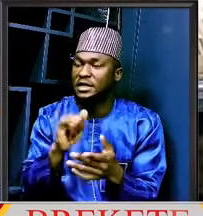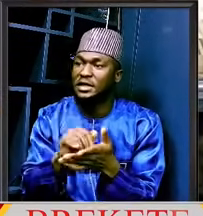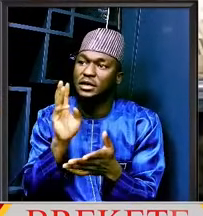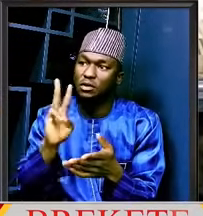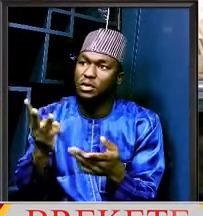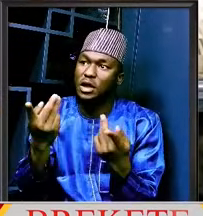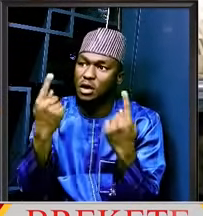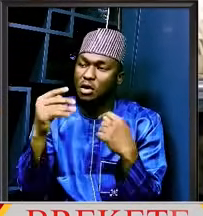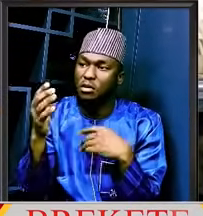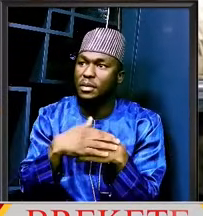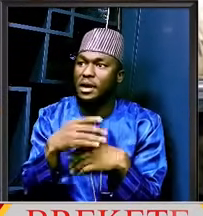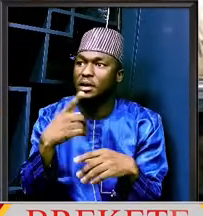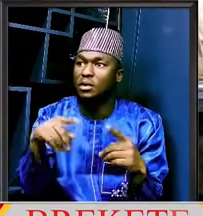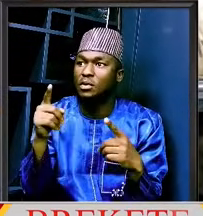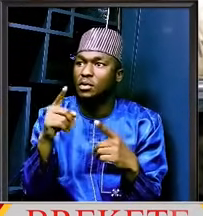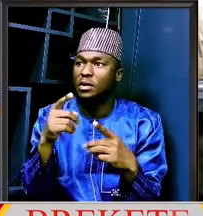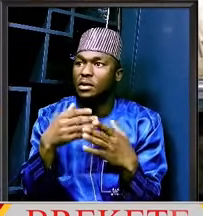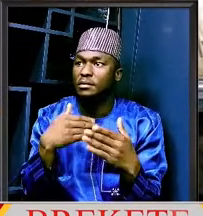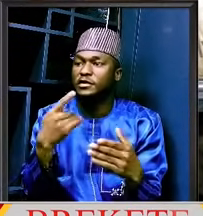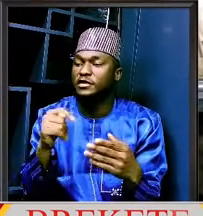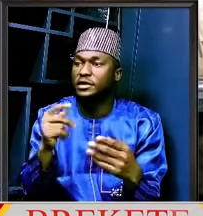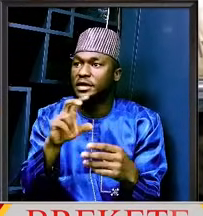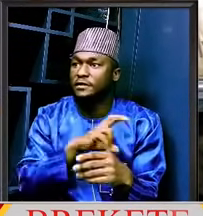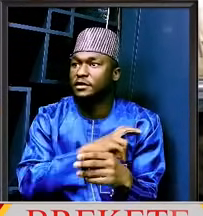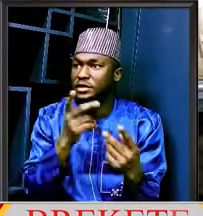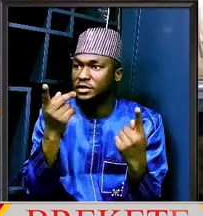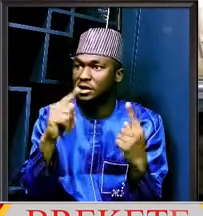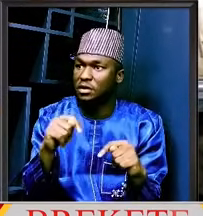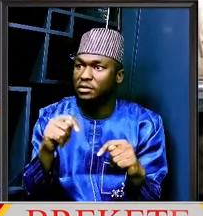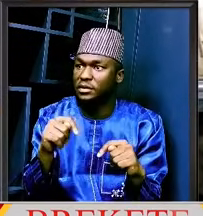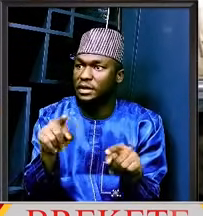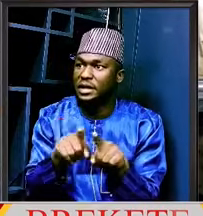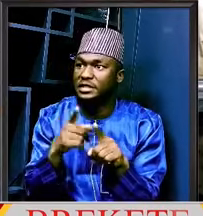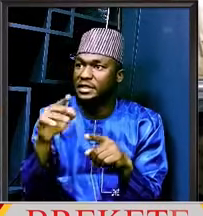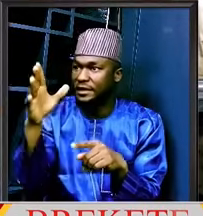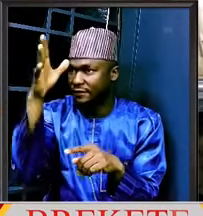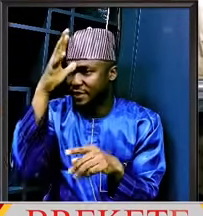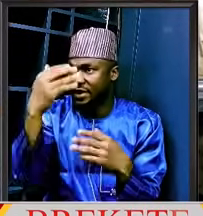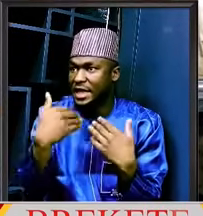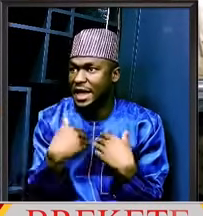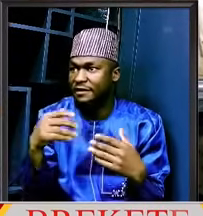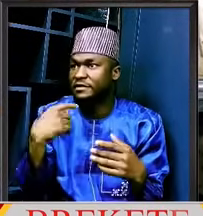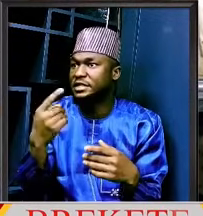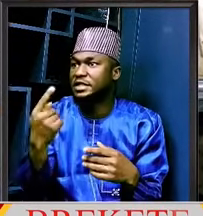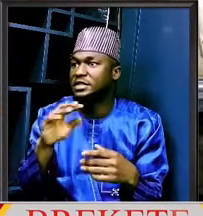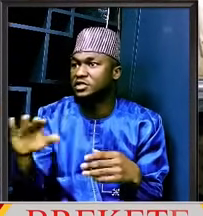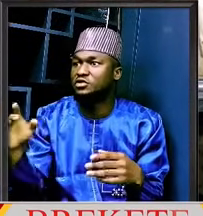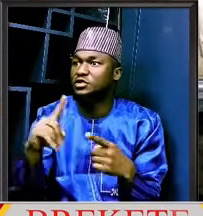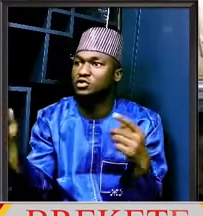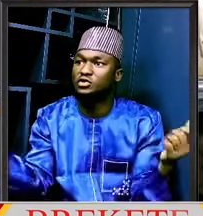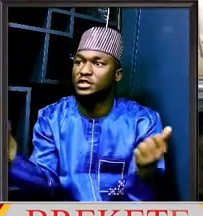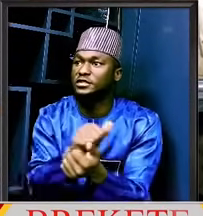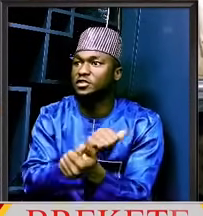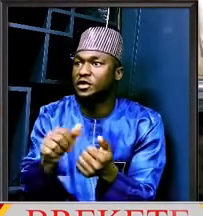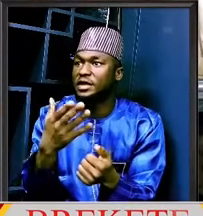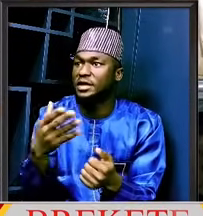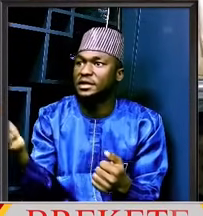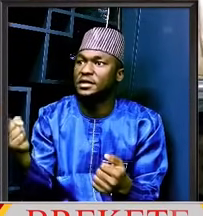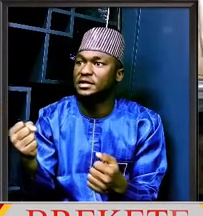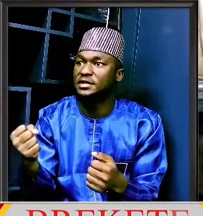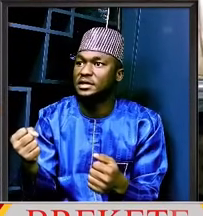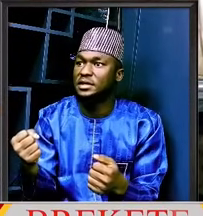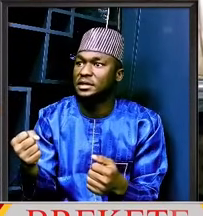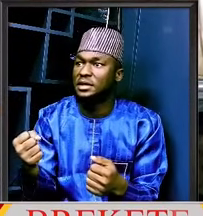back. By the time, before the police will arrive, as the father had told his children to destroy, while they were destroying things in the